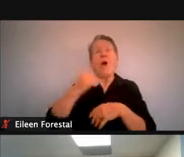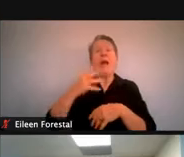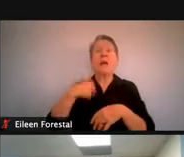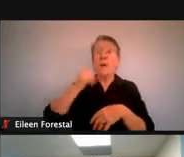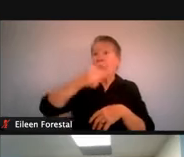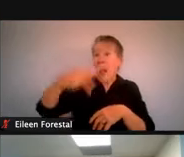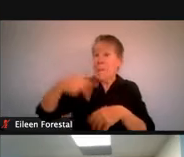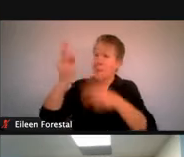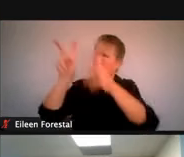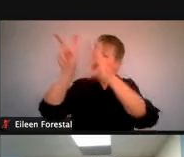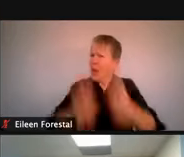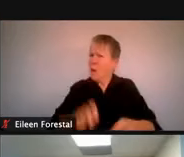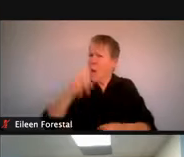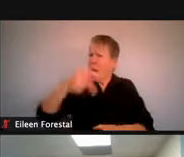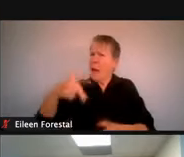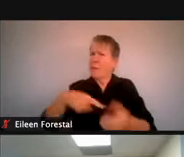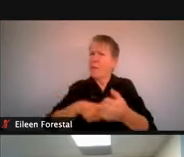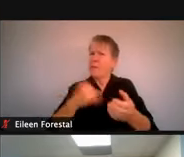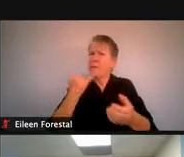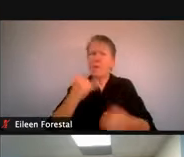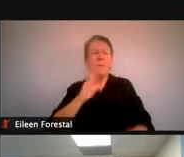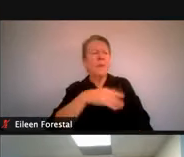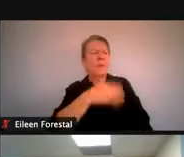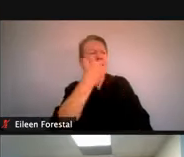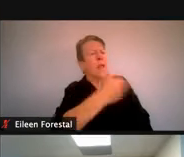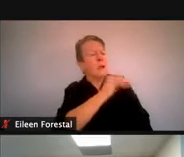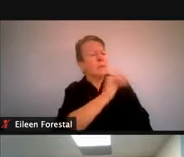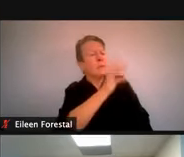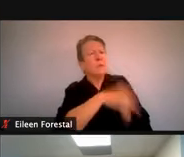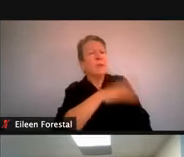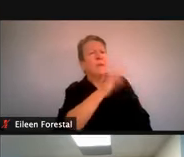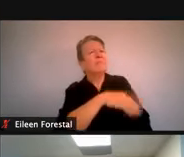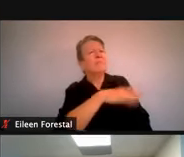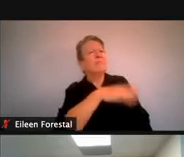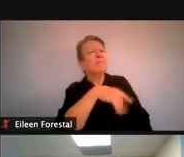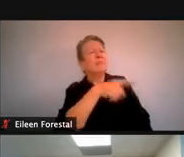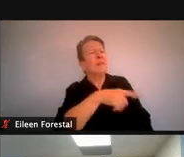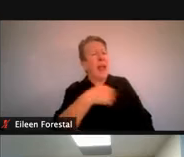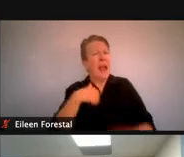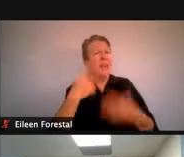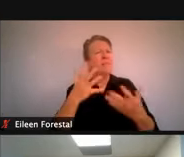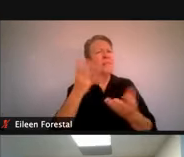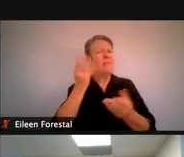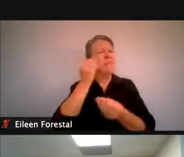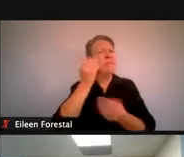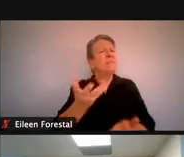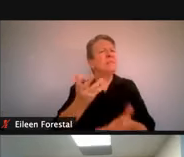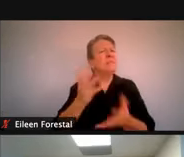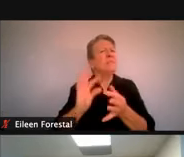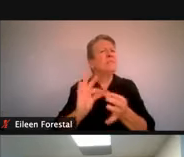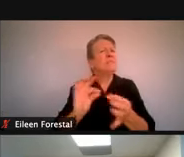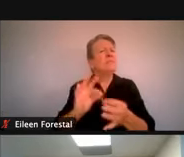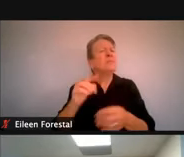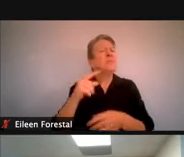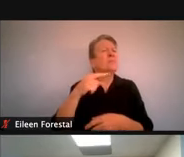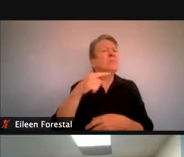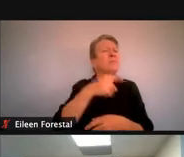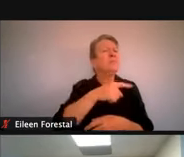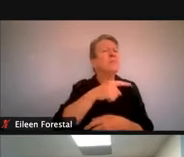Judy, thank you. Quick question for you. I alluded to this in you, a couple of quickies here. I alluded to this in